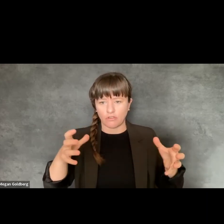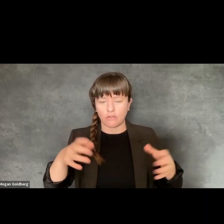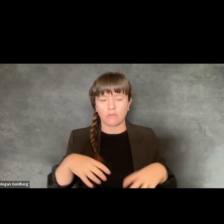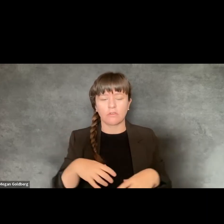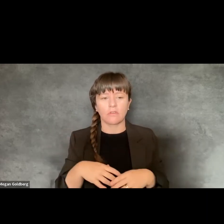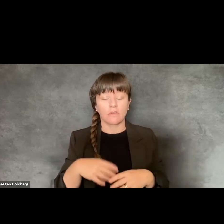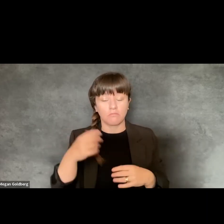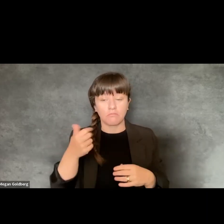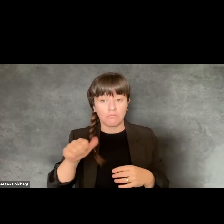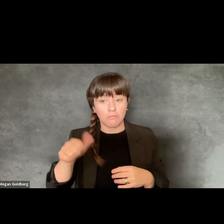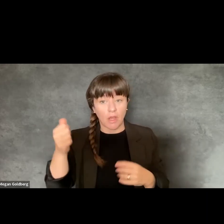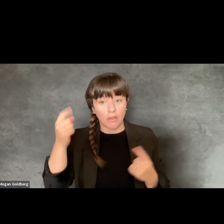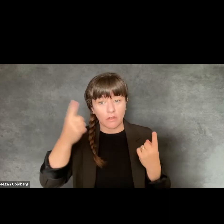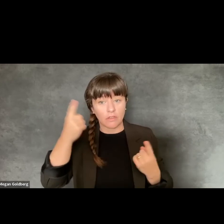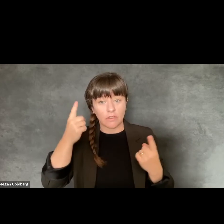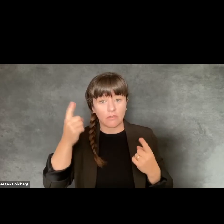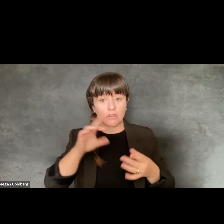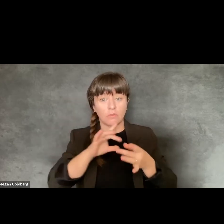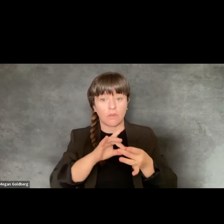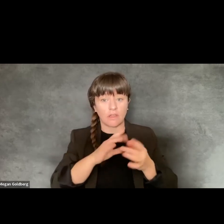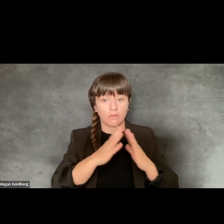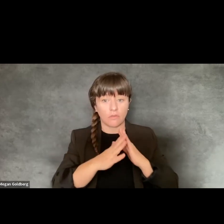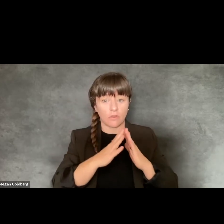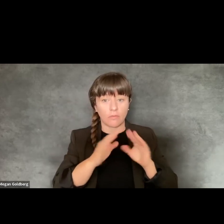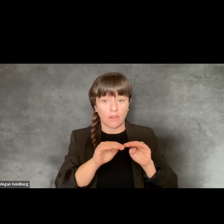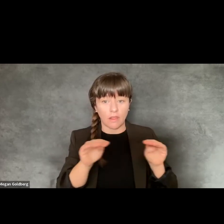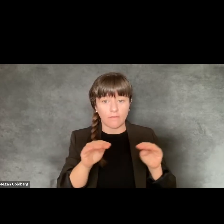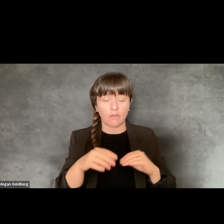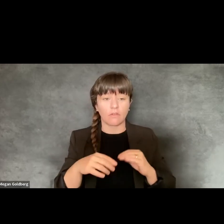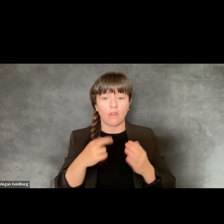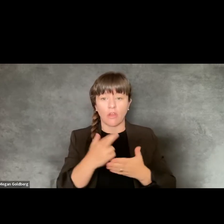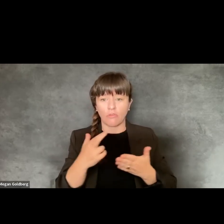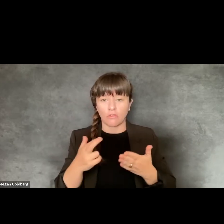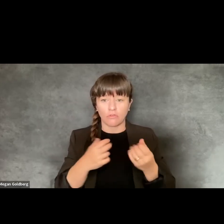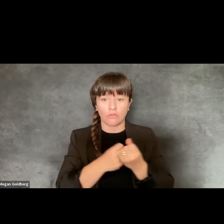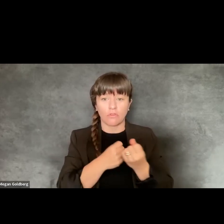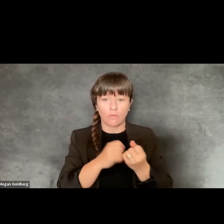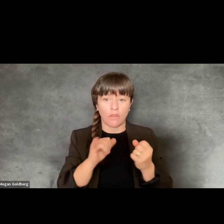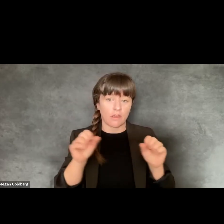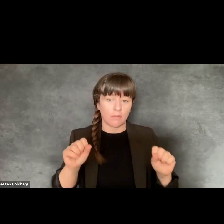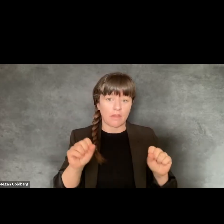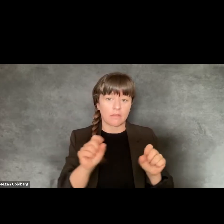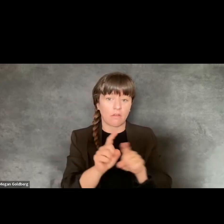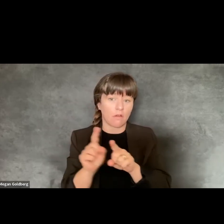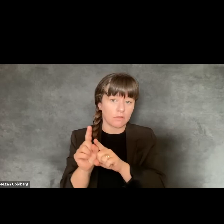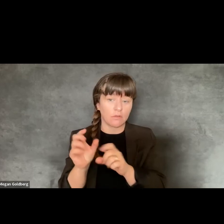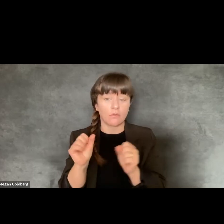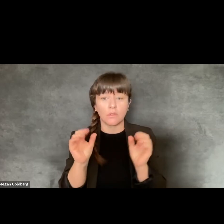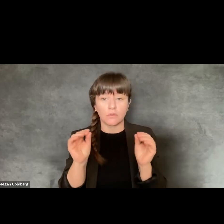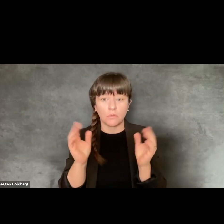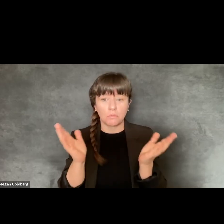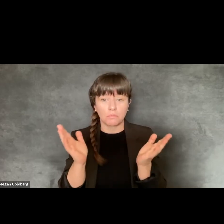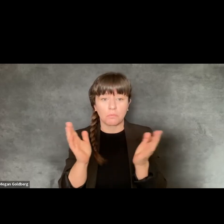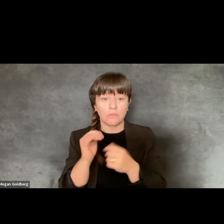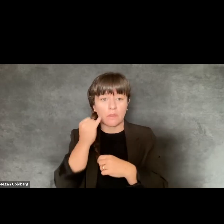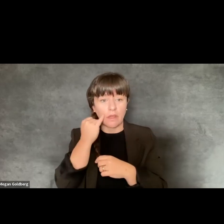other considerations related to the community level and resources to support that capacity as well. So if